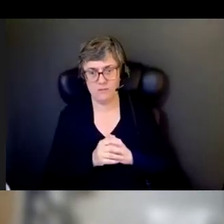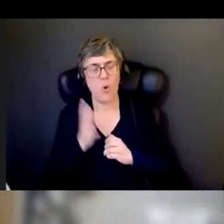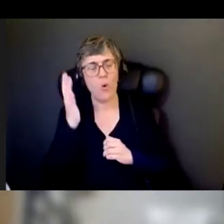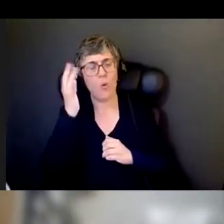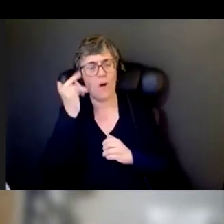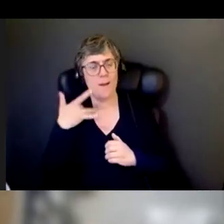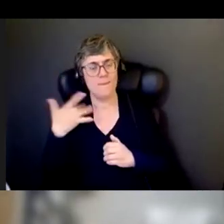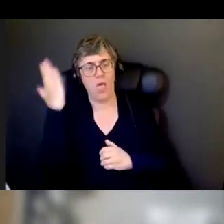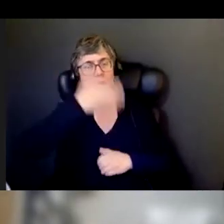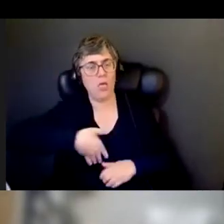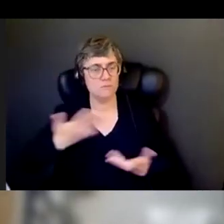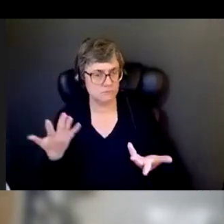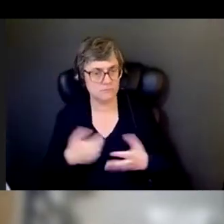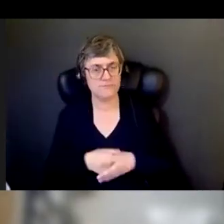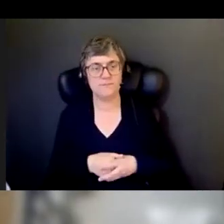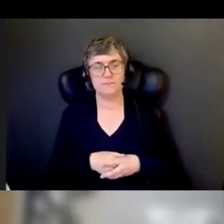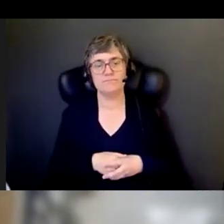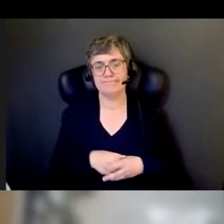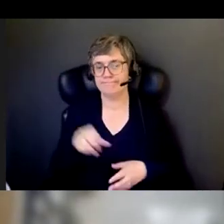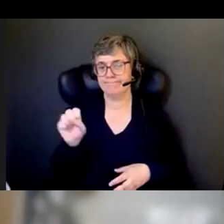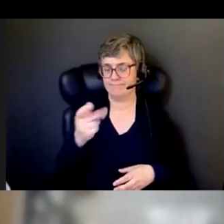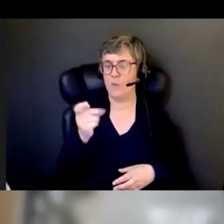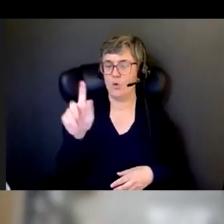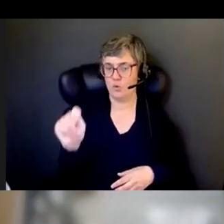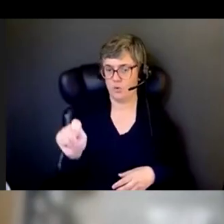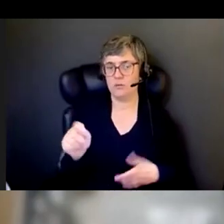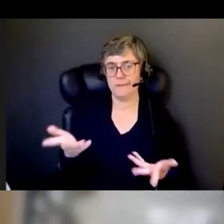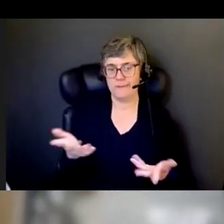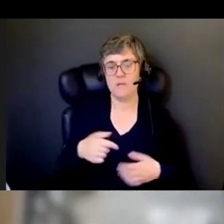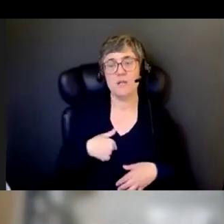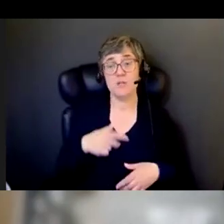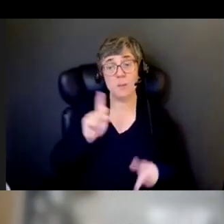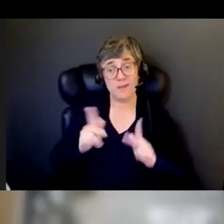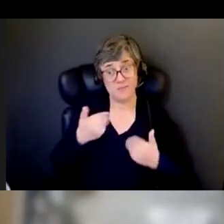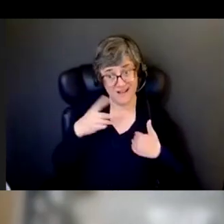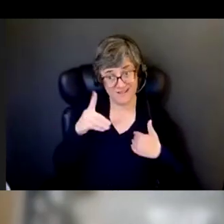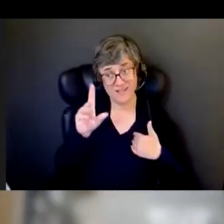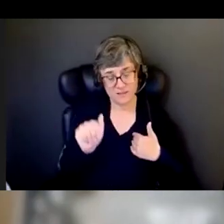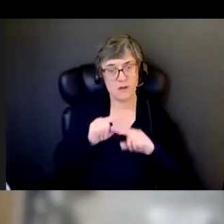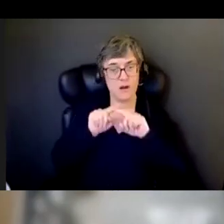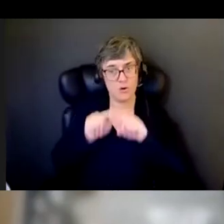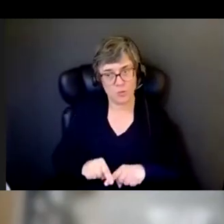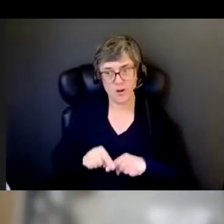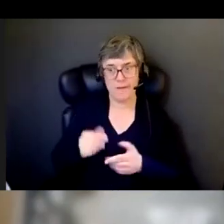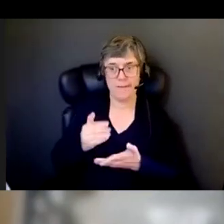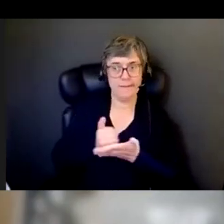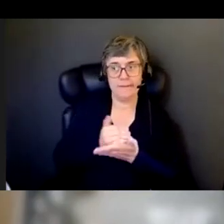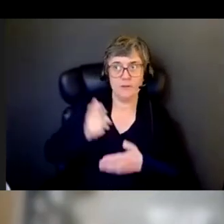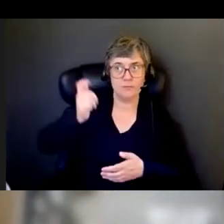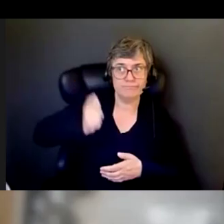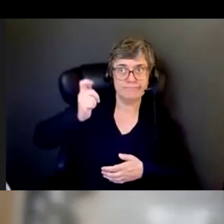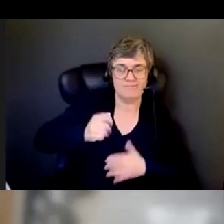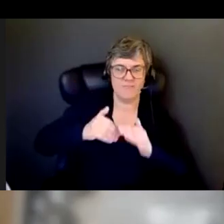an adult with an intellectual disability often relies on income support that is below the poverty line. They often live